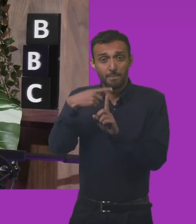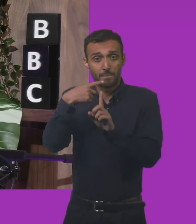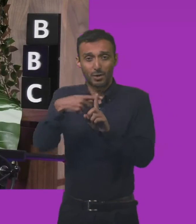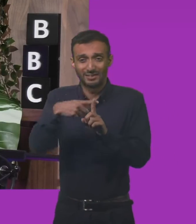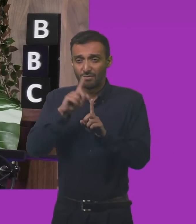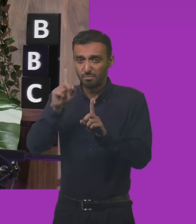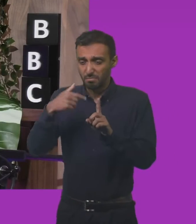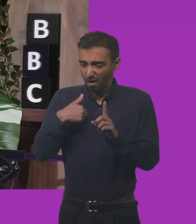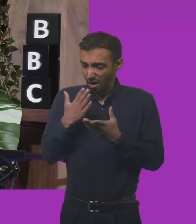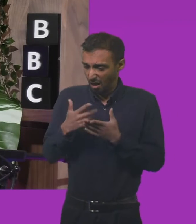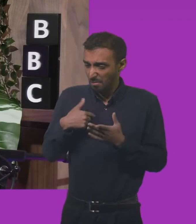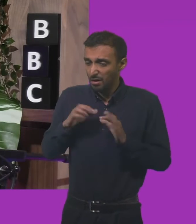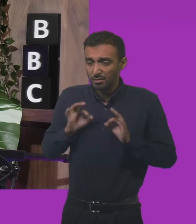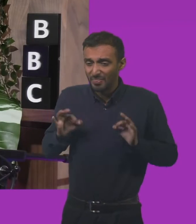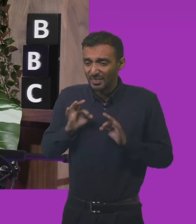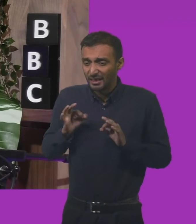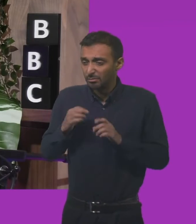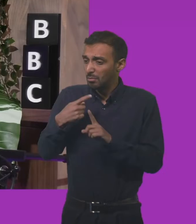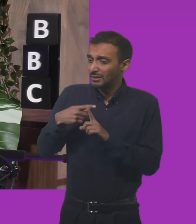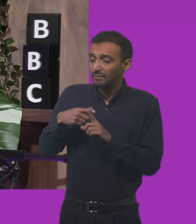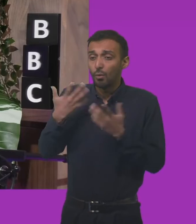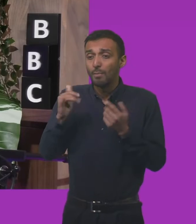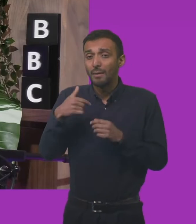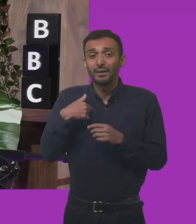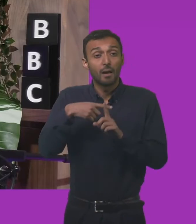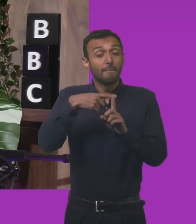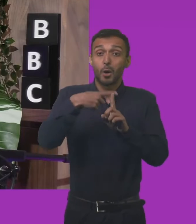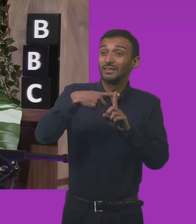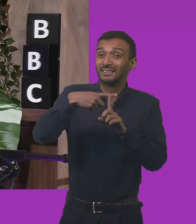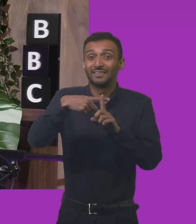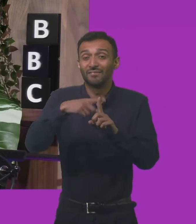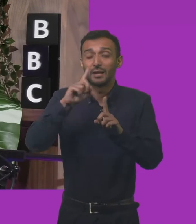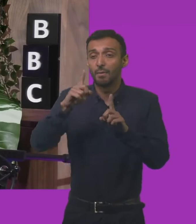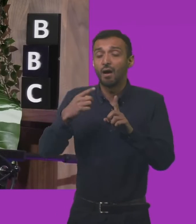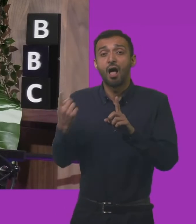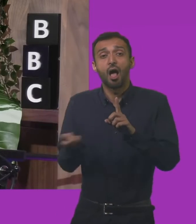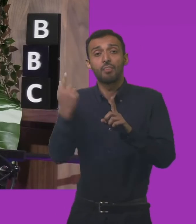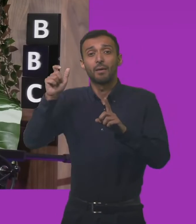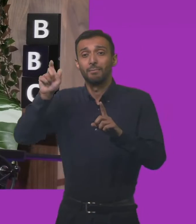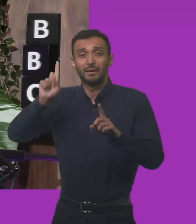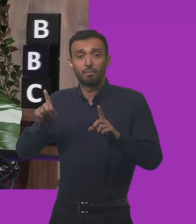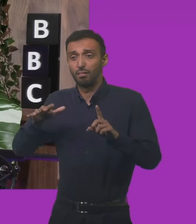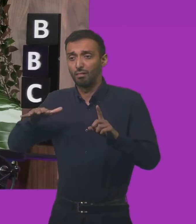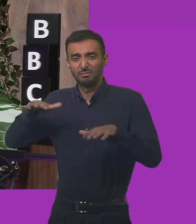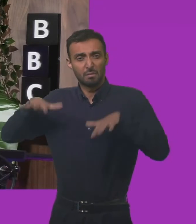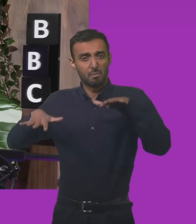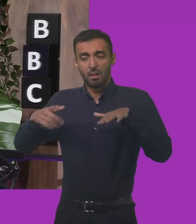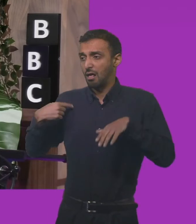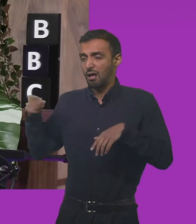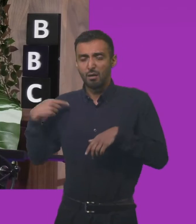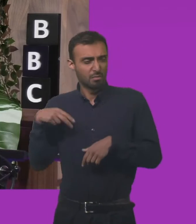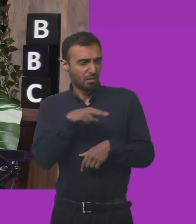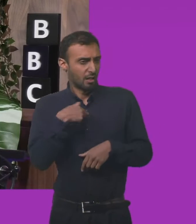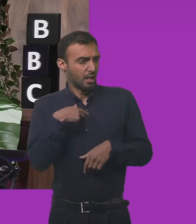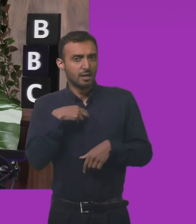positivity where it makes other people in similar situations to you wonder, think about, why can't I do